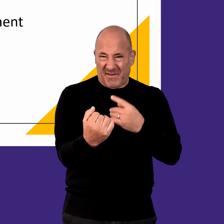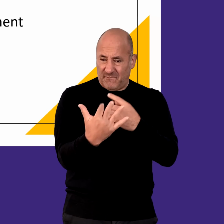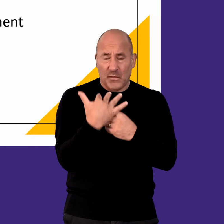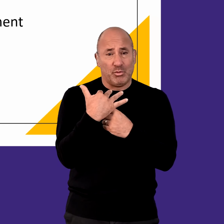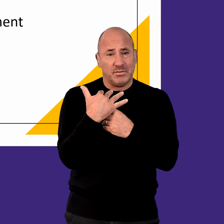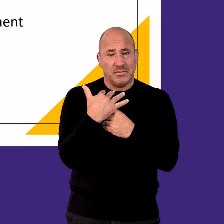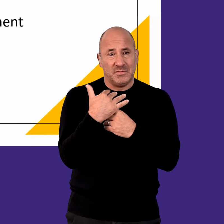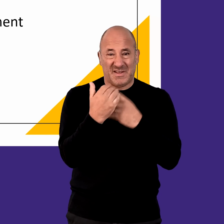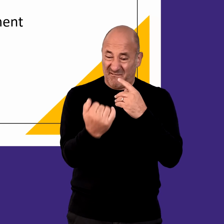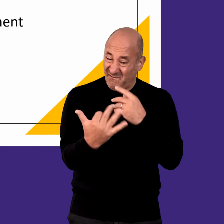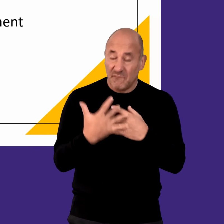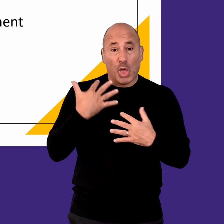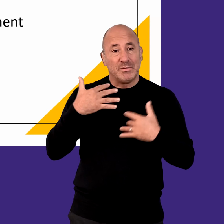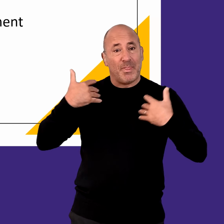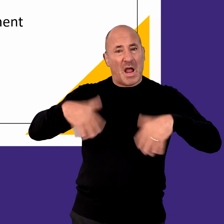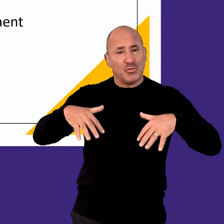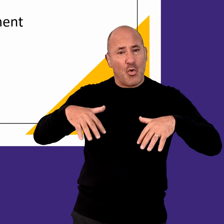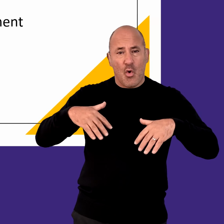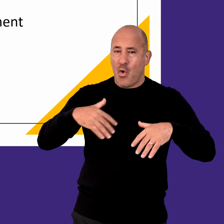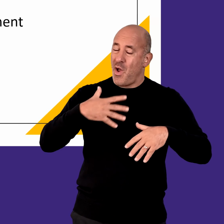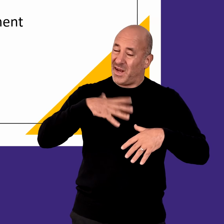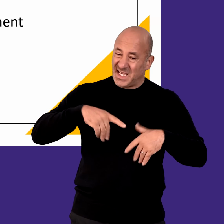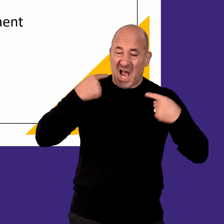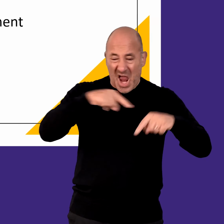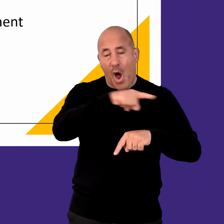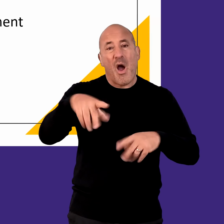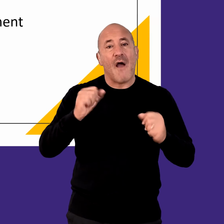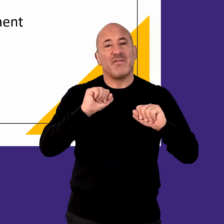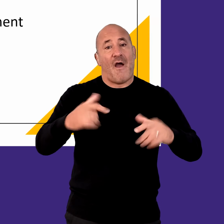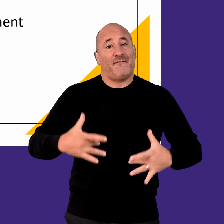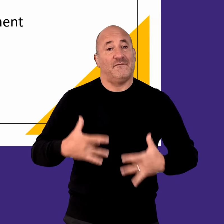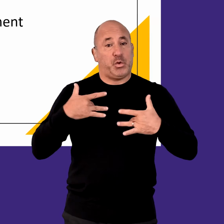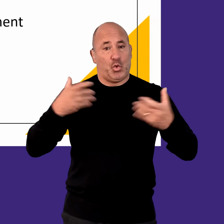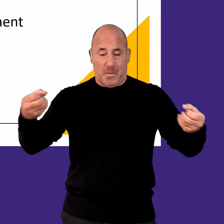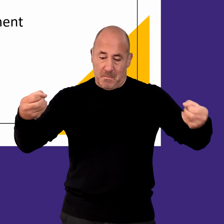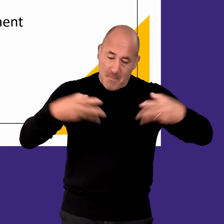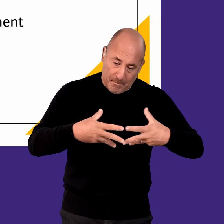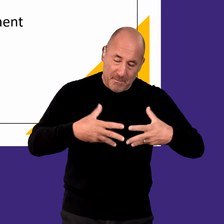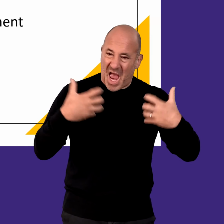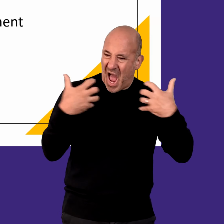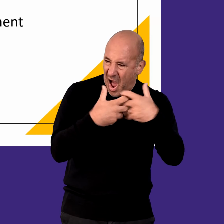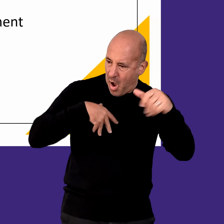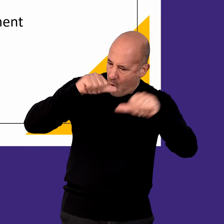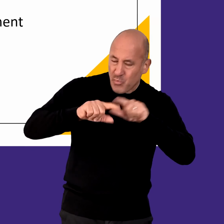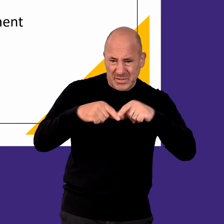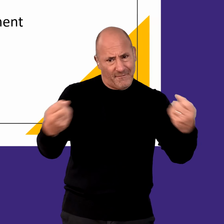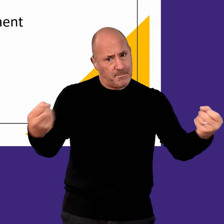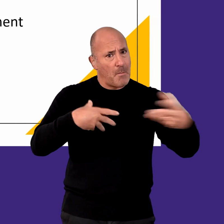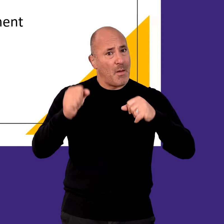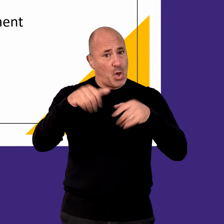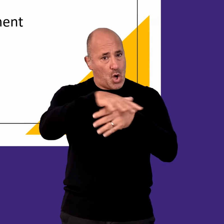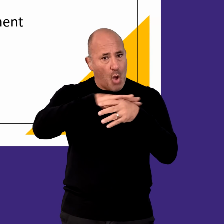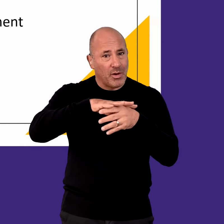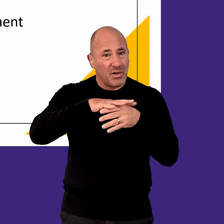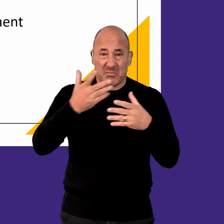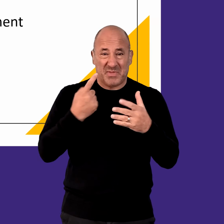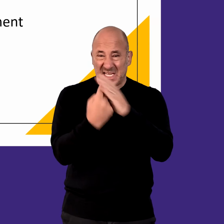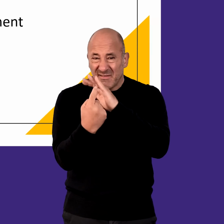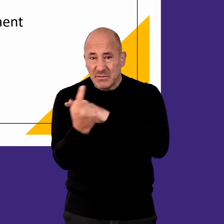be influenced by local people. And more than influenced, we have to allow others to have a say in what we do and how we do it, whether